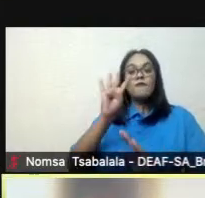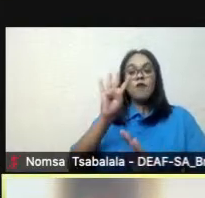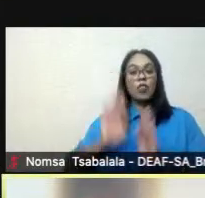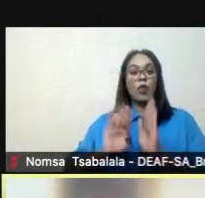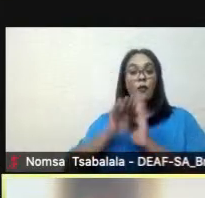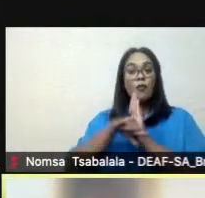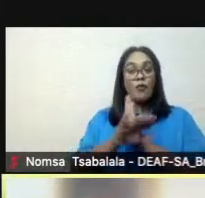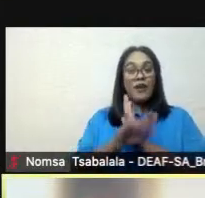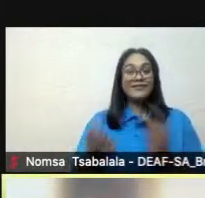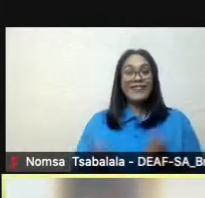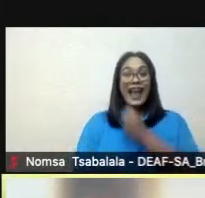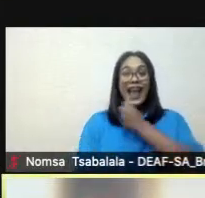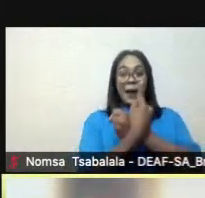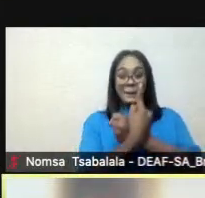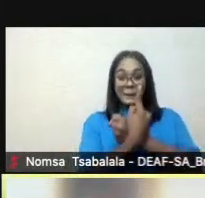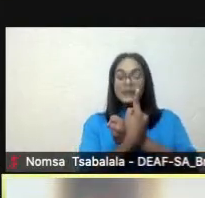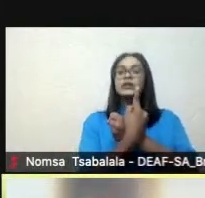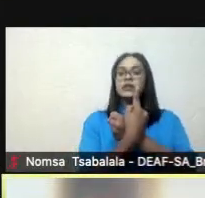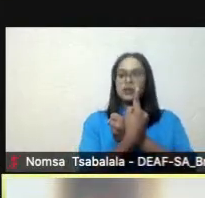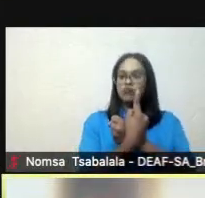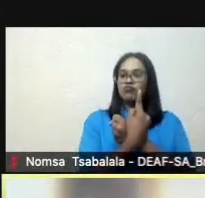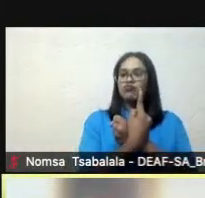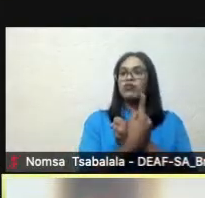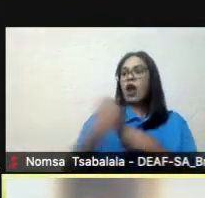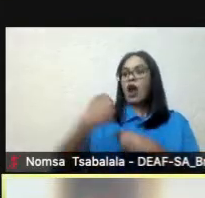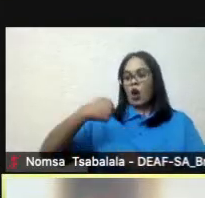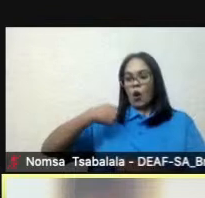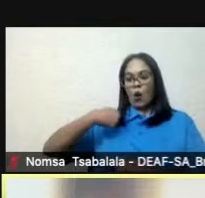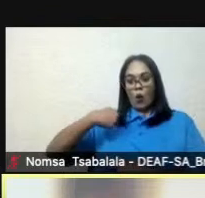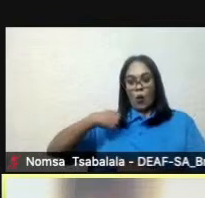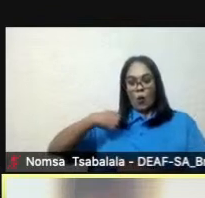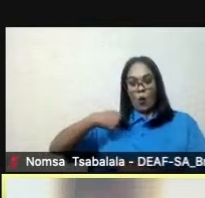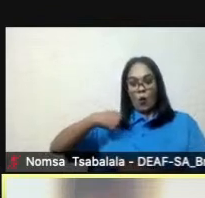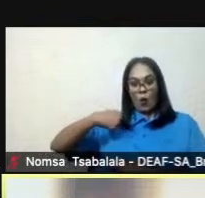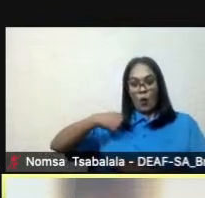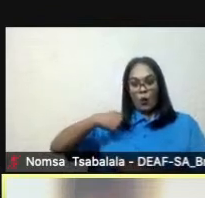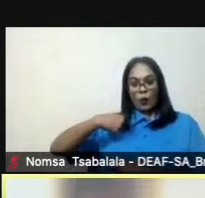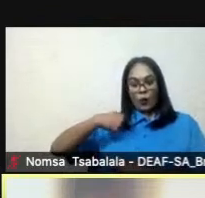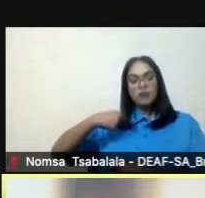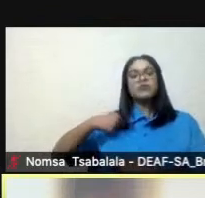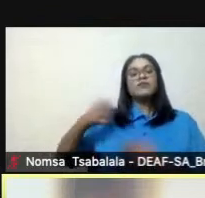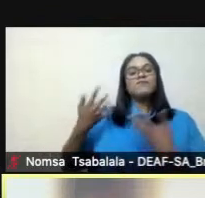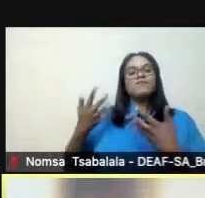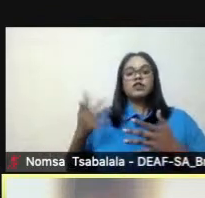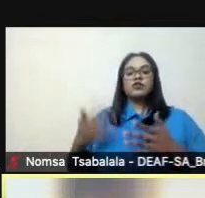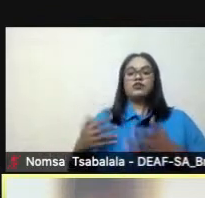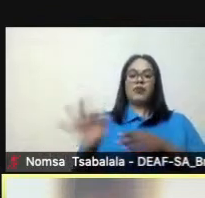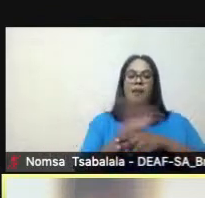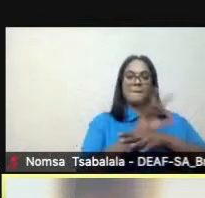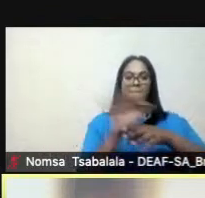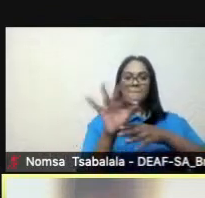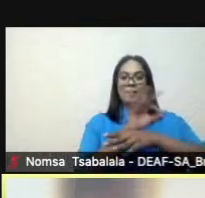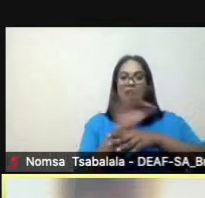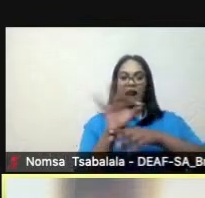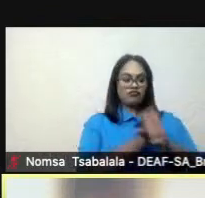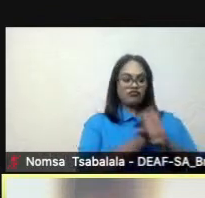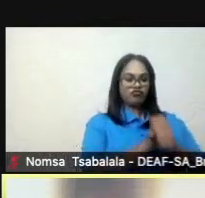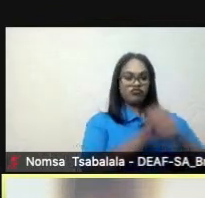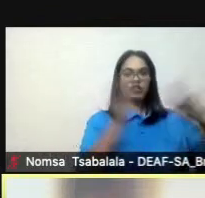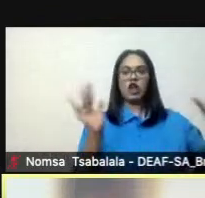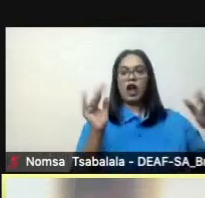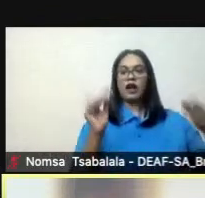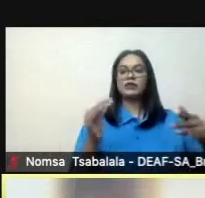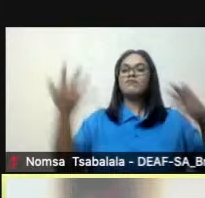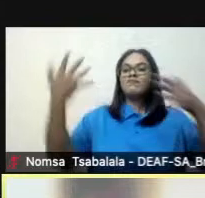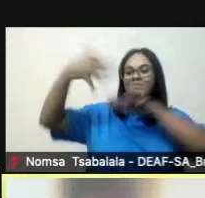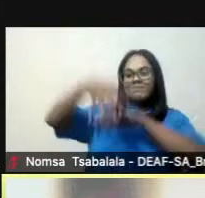inevitable, we engaged in a thorough process of planning, and our planning was based on